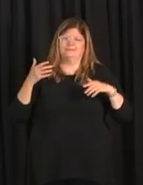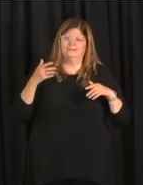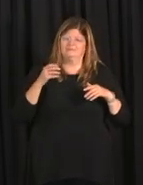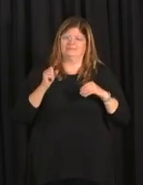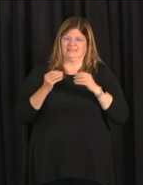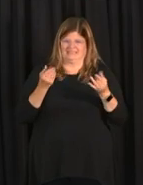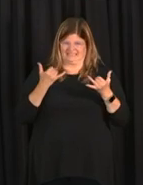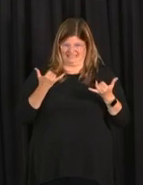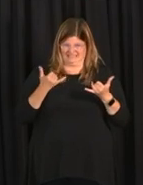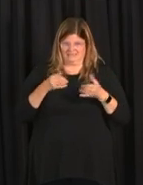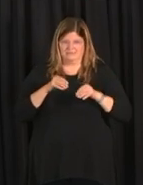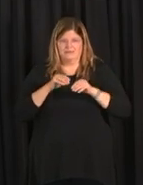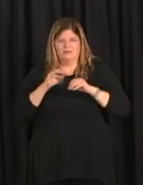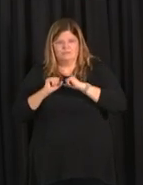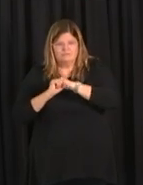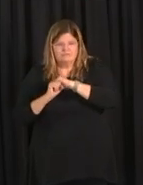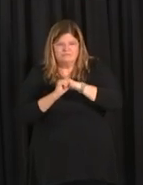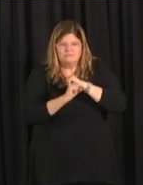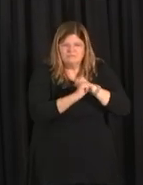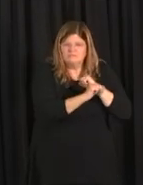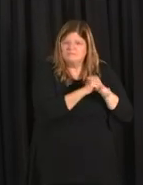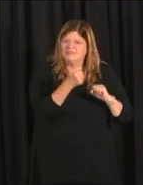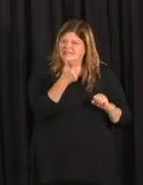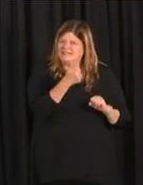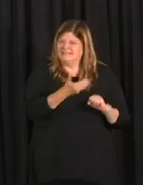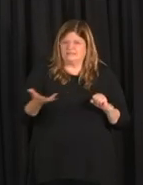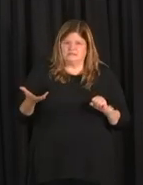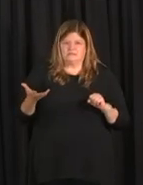advertising the streeteries for